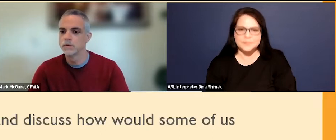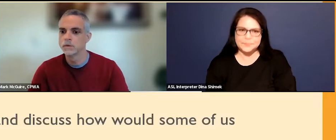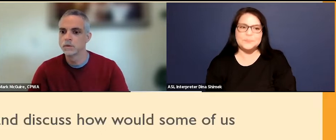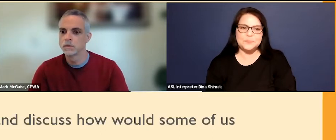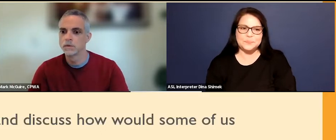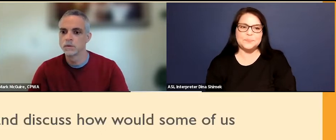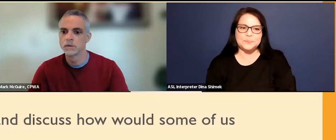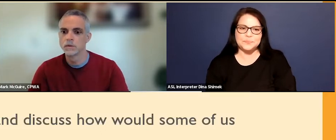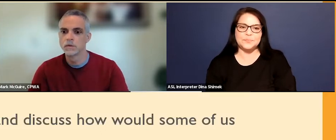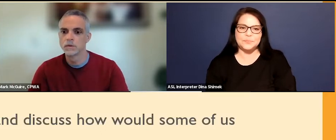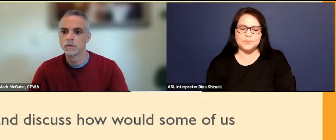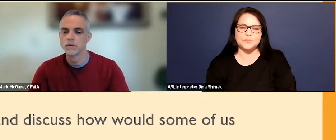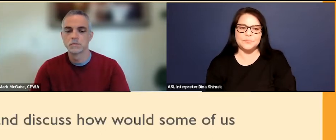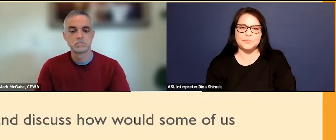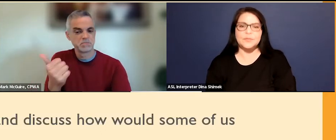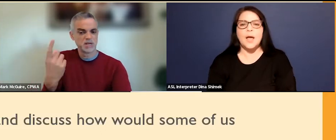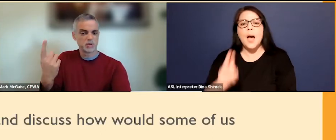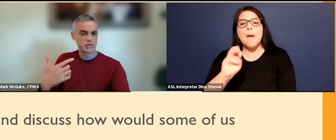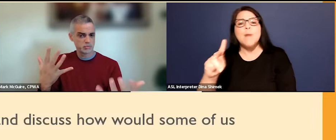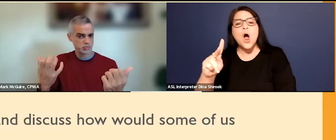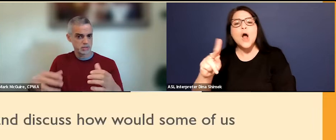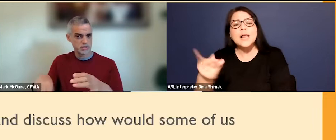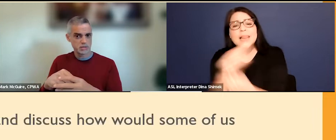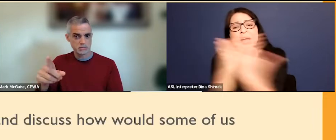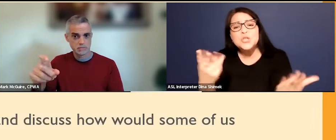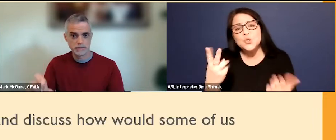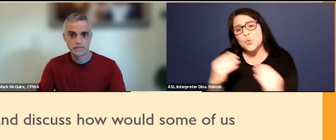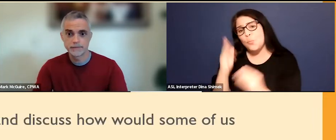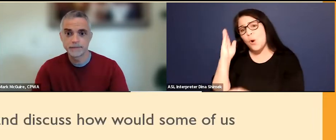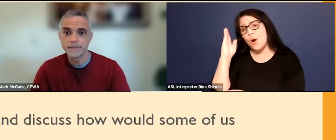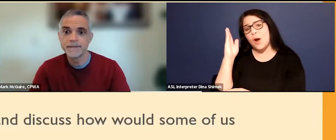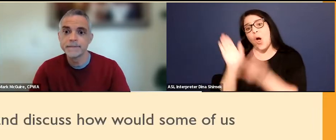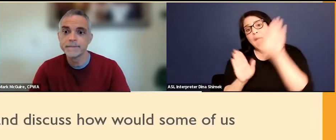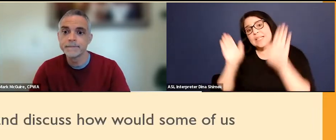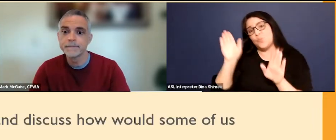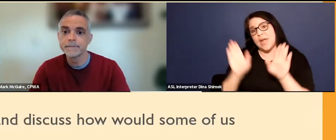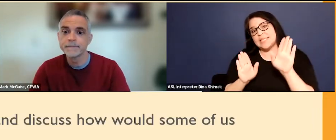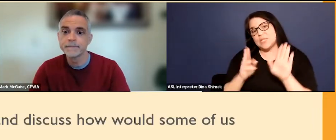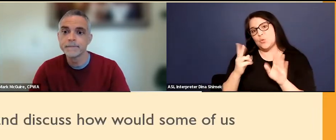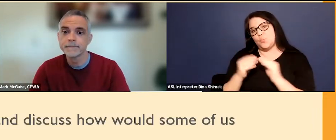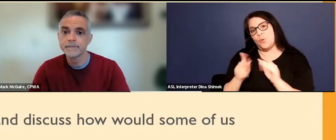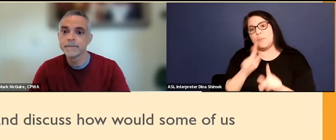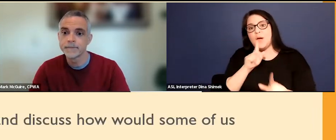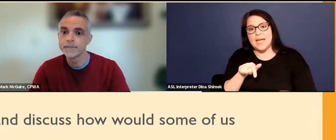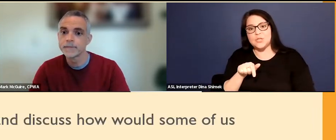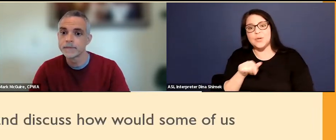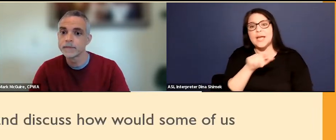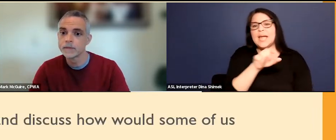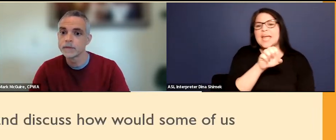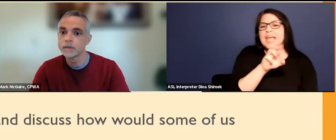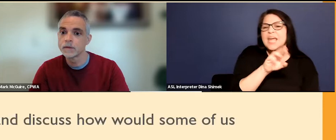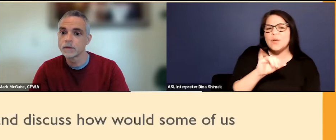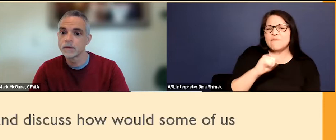communication. Mark, we have 2 more people with their hands raised. Erie, you want to